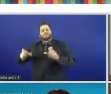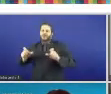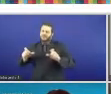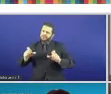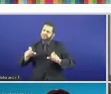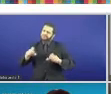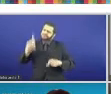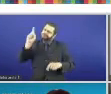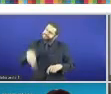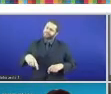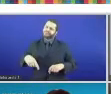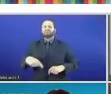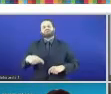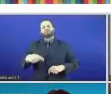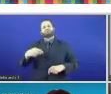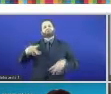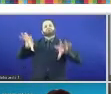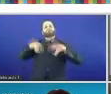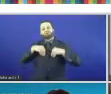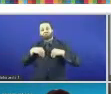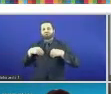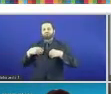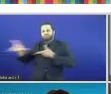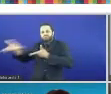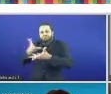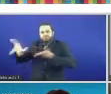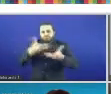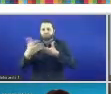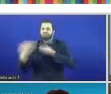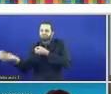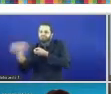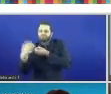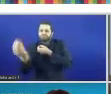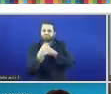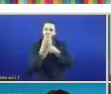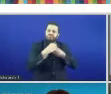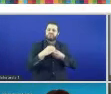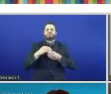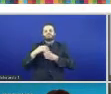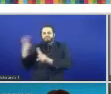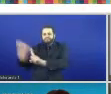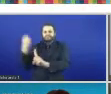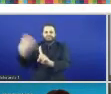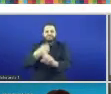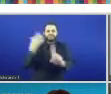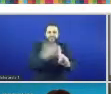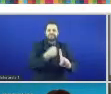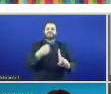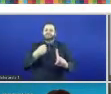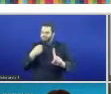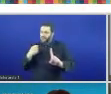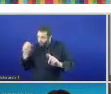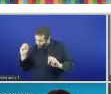Thank you so much, Lopa. And strengthened, resourced feminist movements, I think that's one of the things that are absolutely critical and one of the things that we're